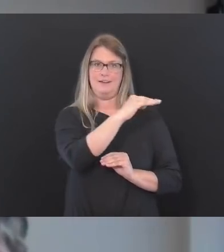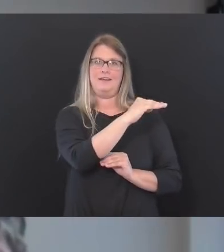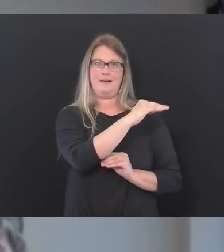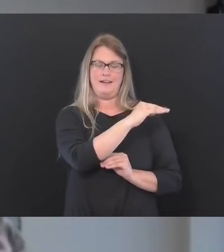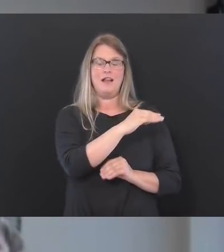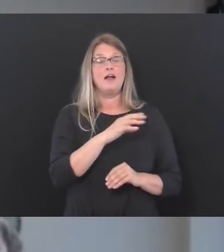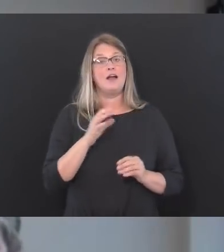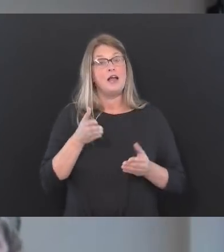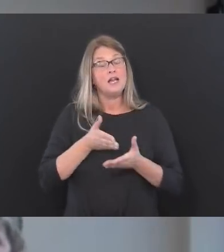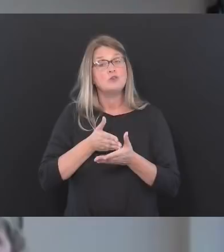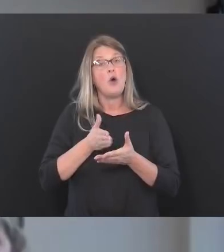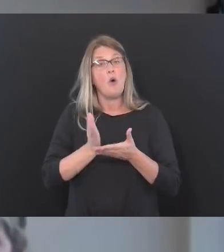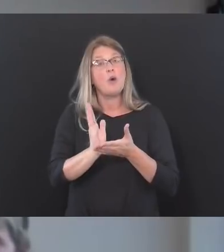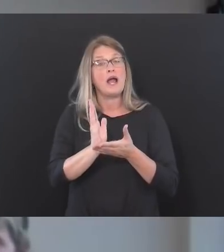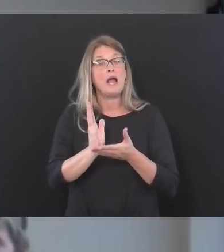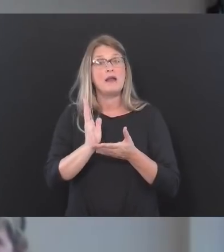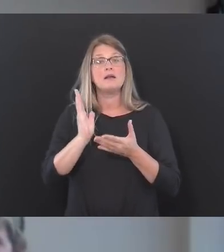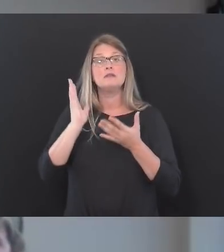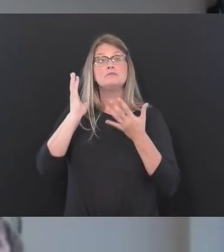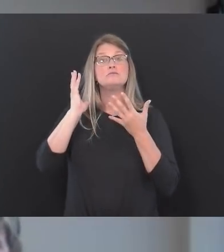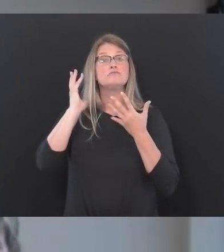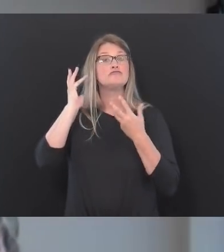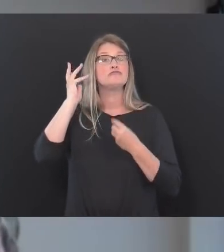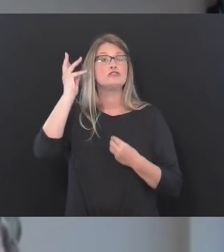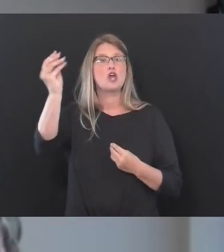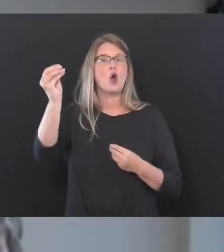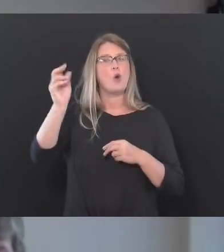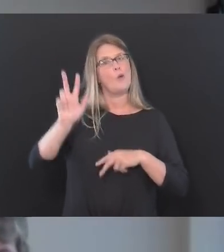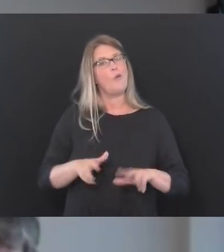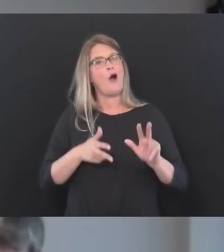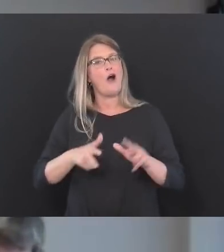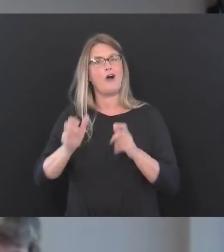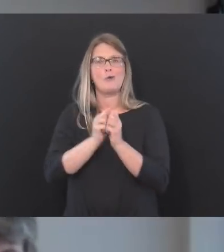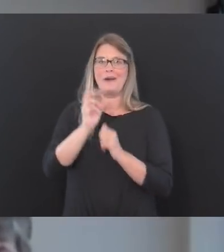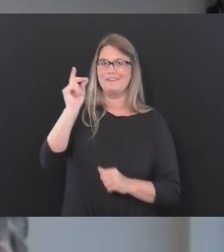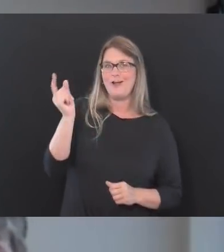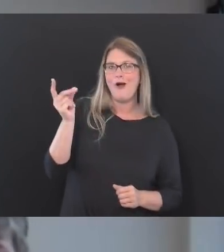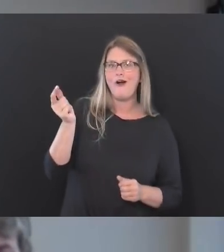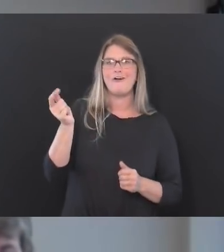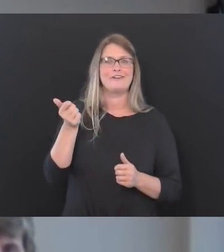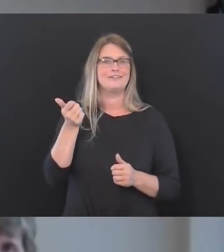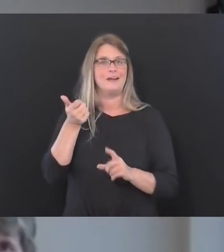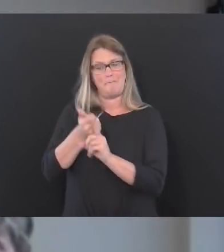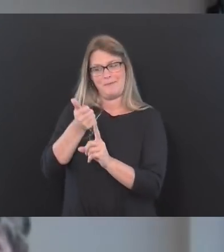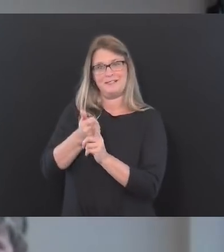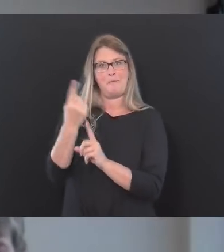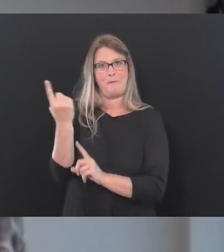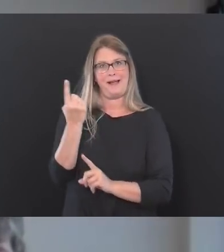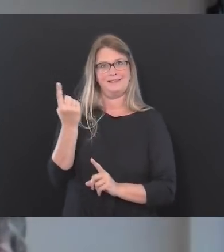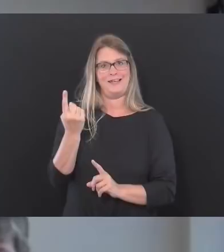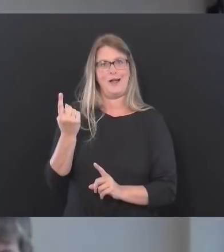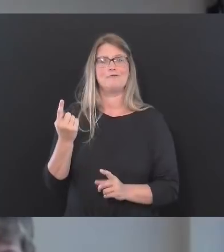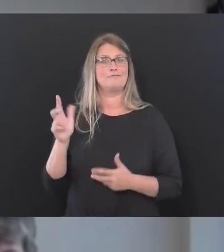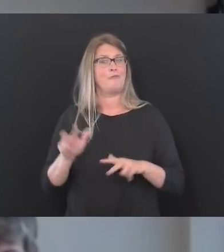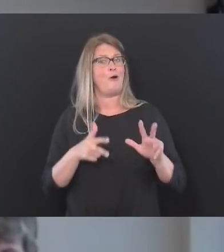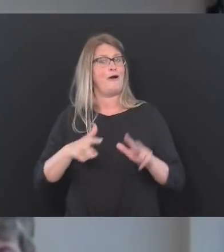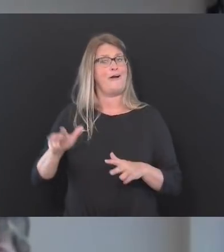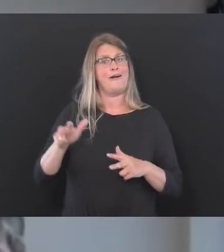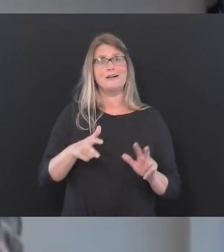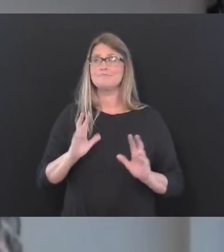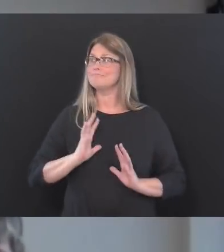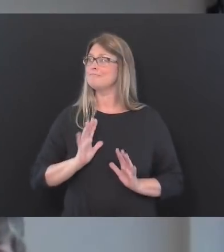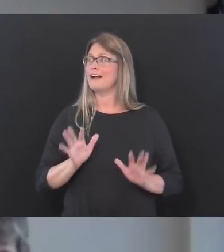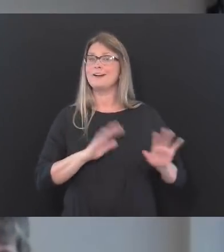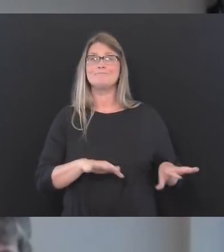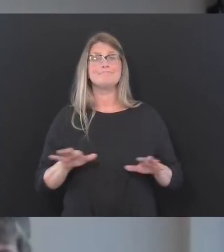It's okay to do things like, if you are going to go out, take a walk with your dog and you're on your own and can do that physical distancing, that's absolutely fine. So it's okay to